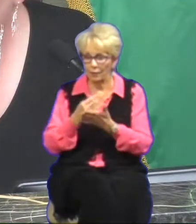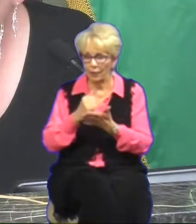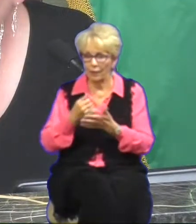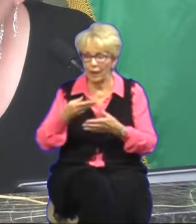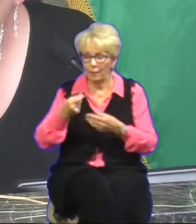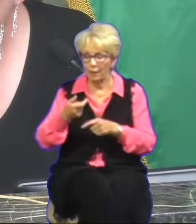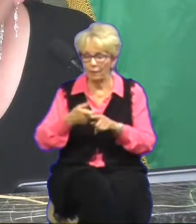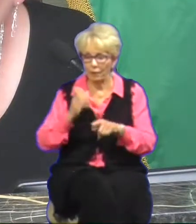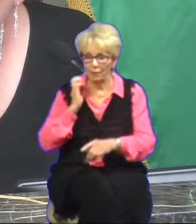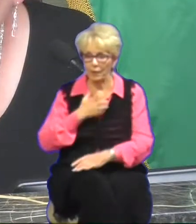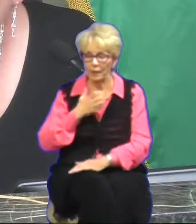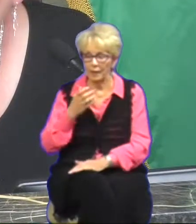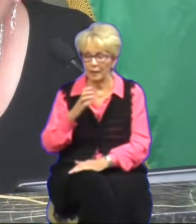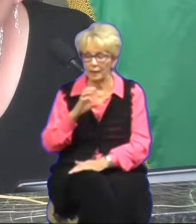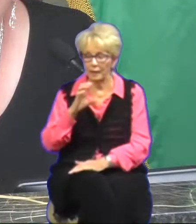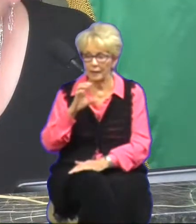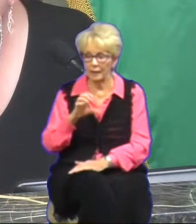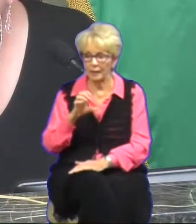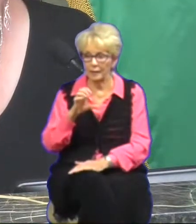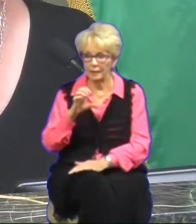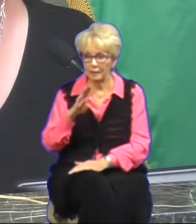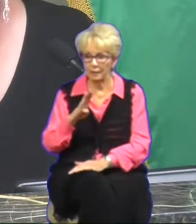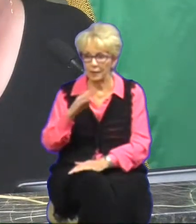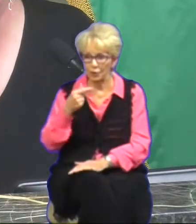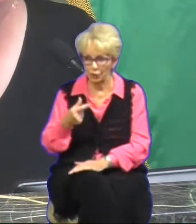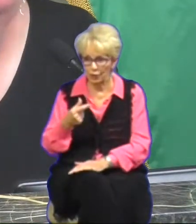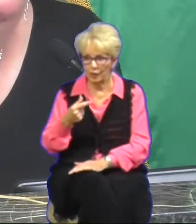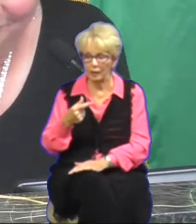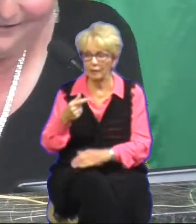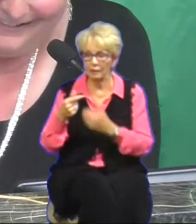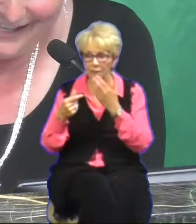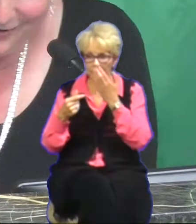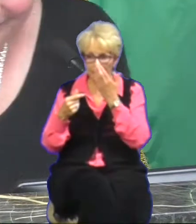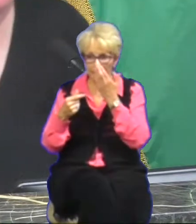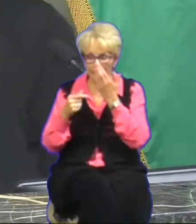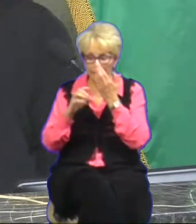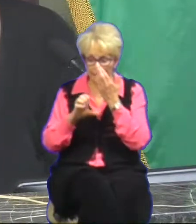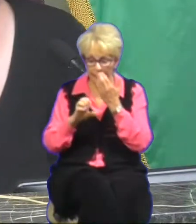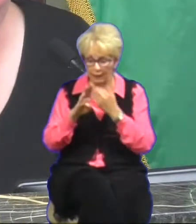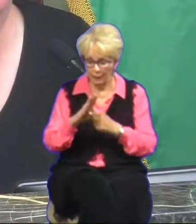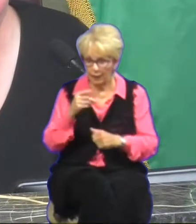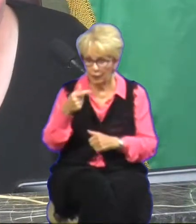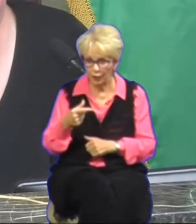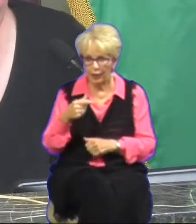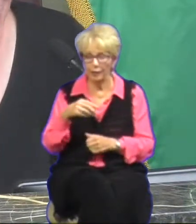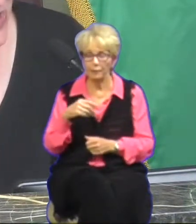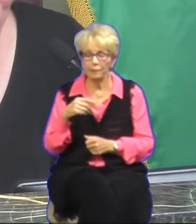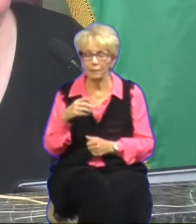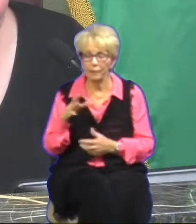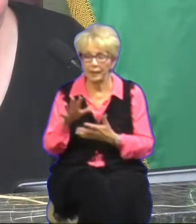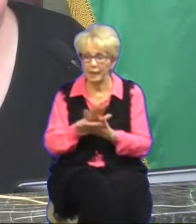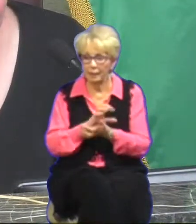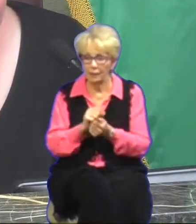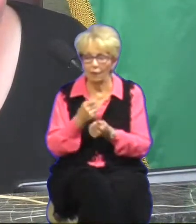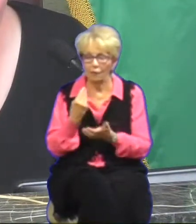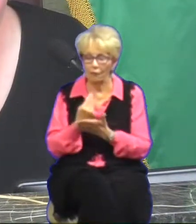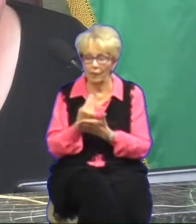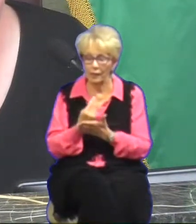for out of our CDBG. Here's that. Those letters again, demolition